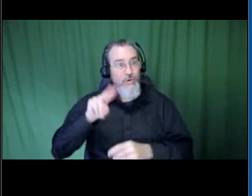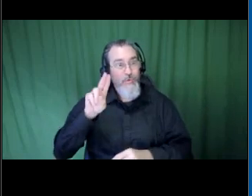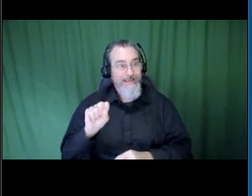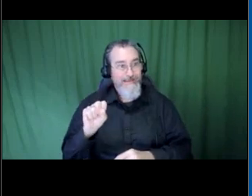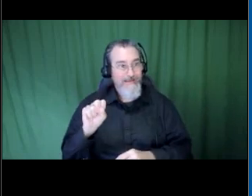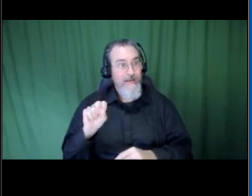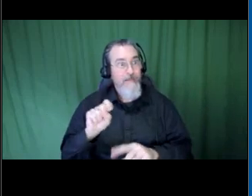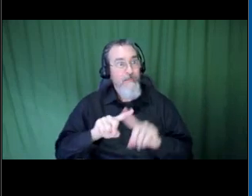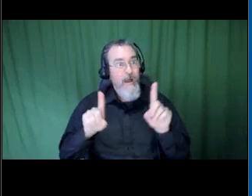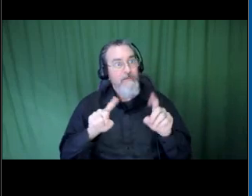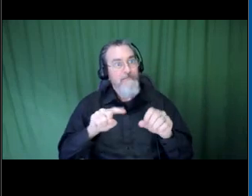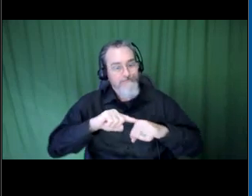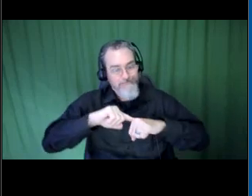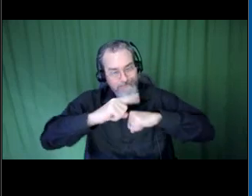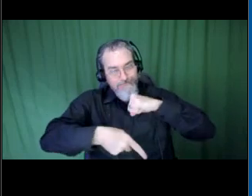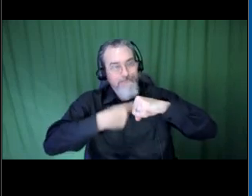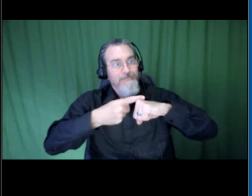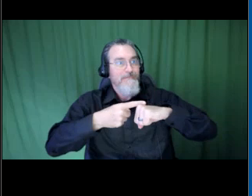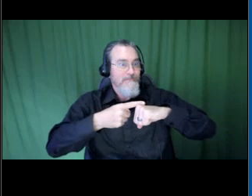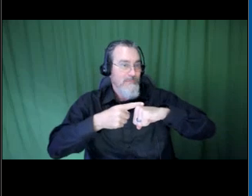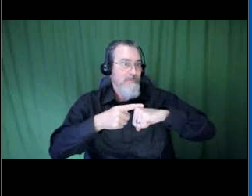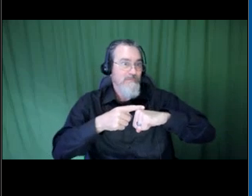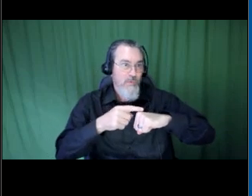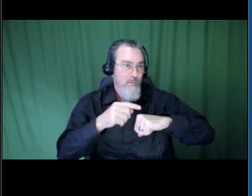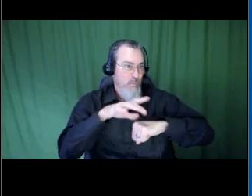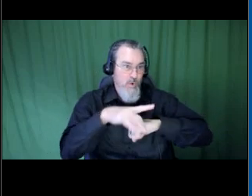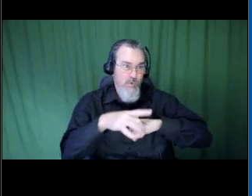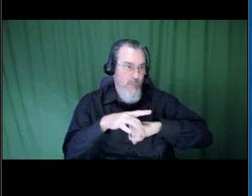the world within the NOAA tide gauge network.